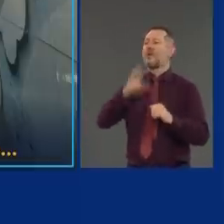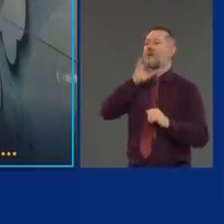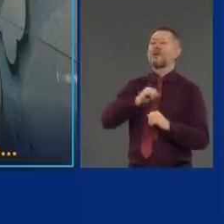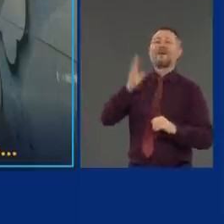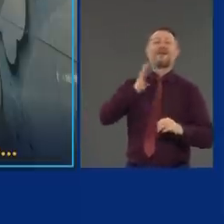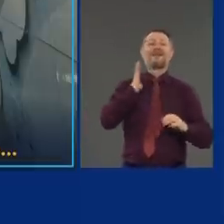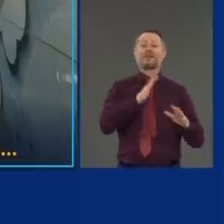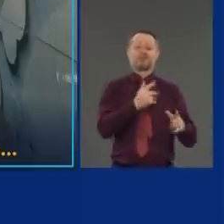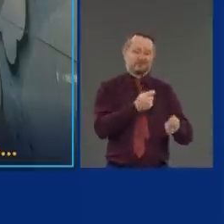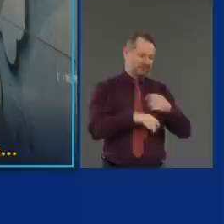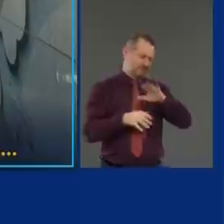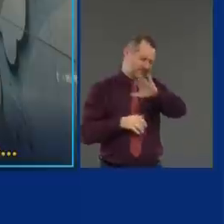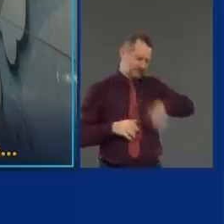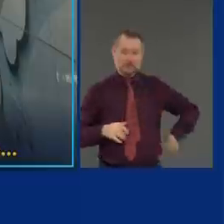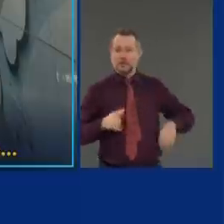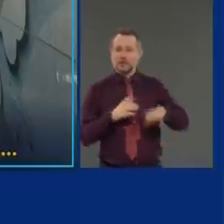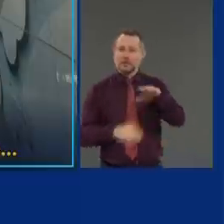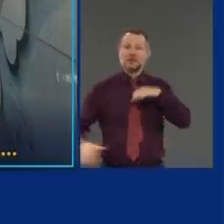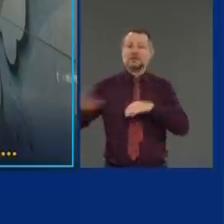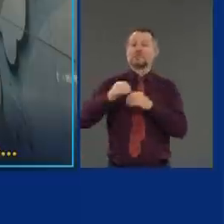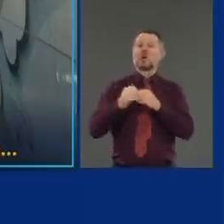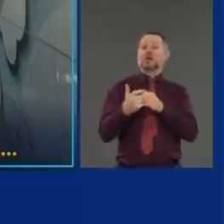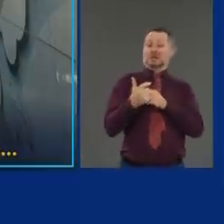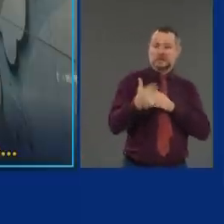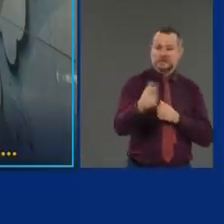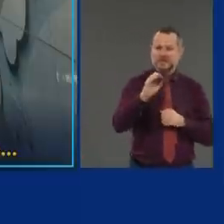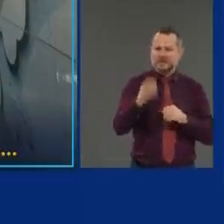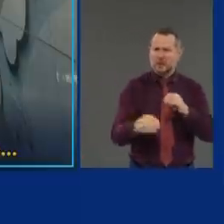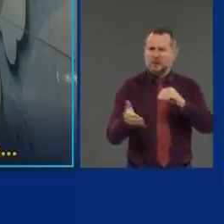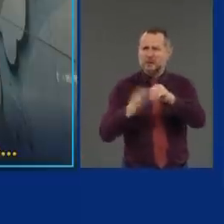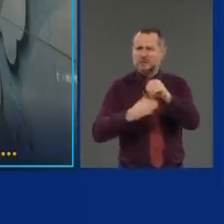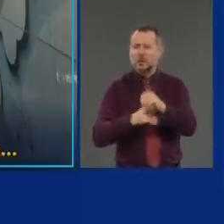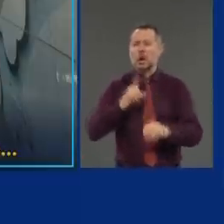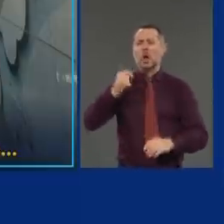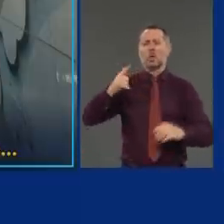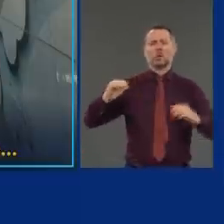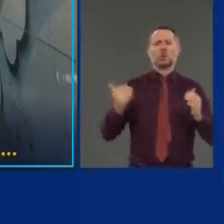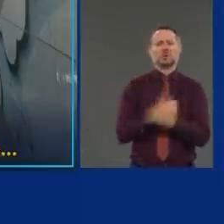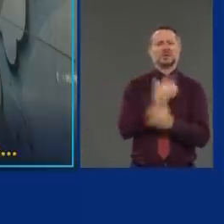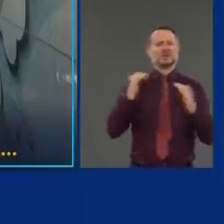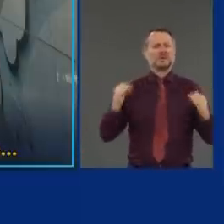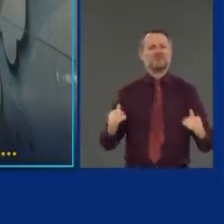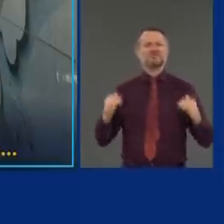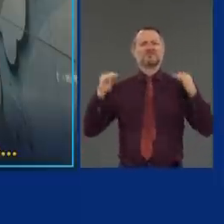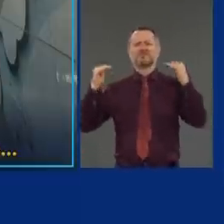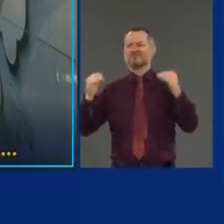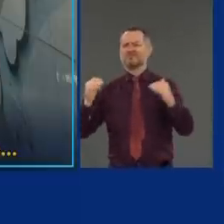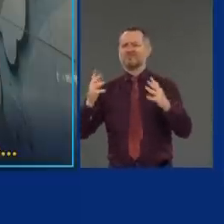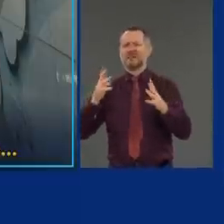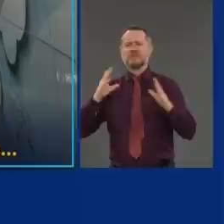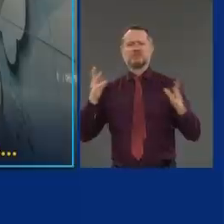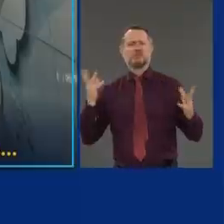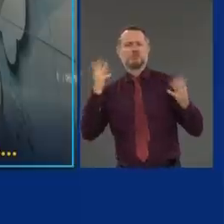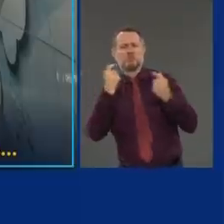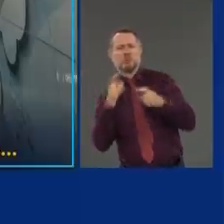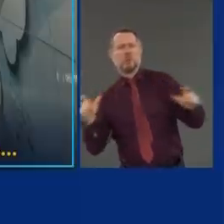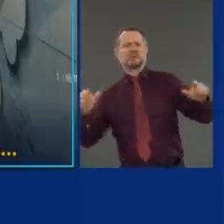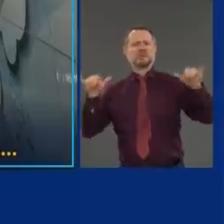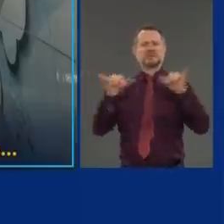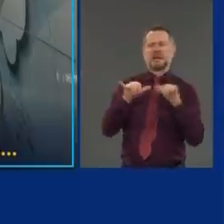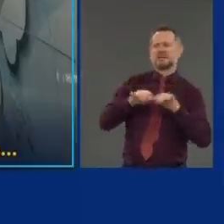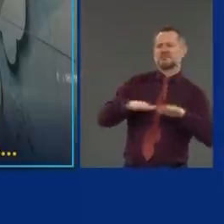new LaGuardia has state-of-the-art security. The terminal's size, enhanced cleaning routines, plentiful hand